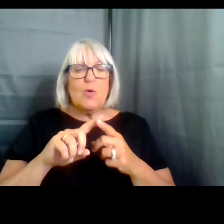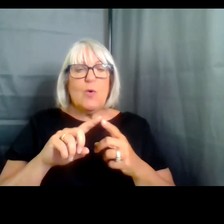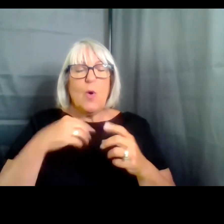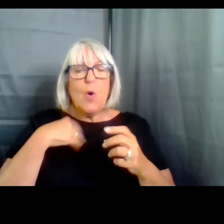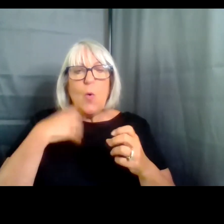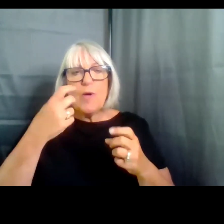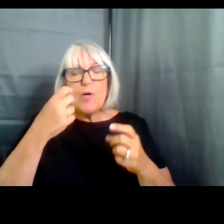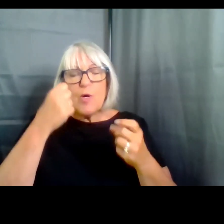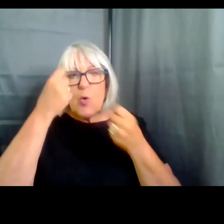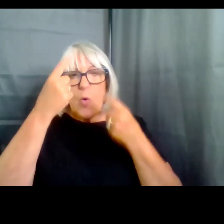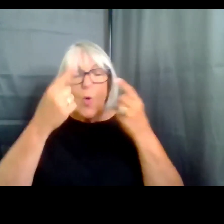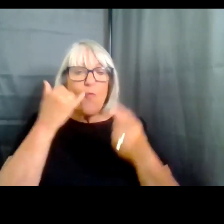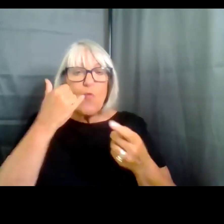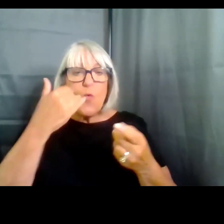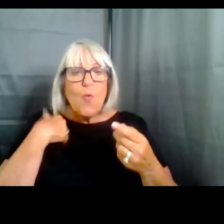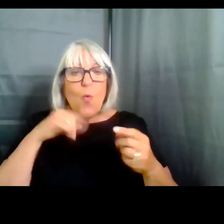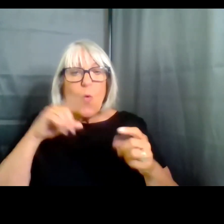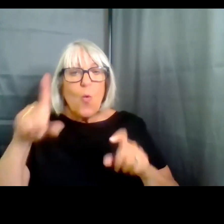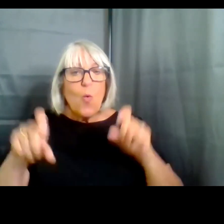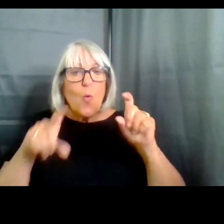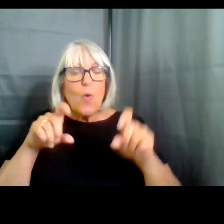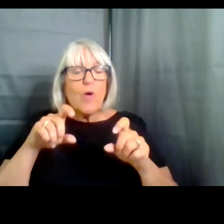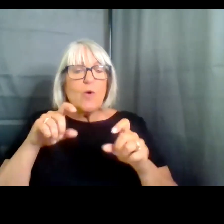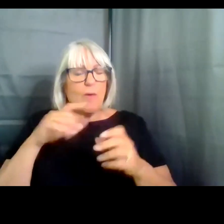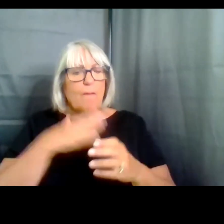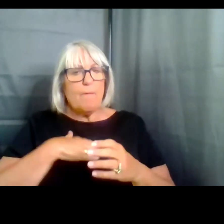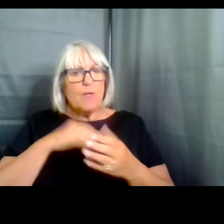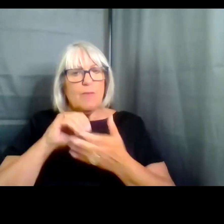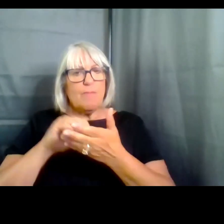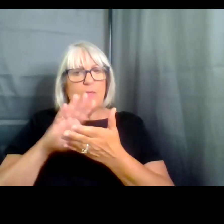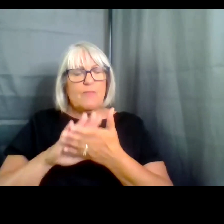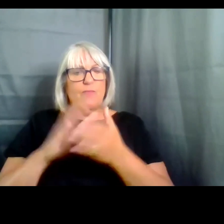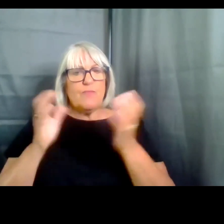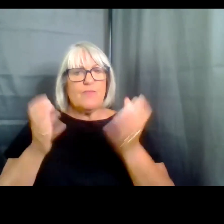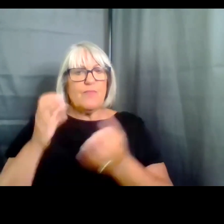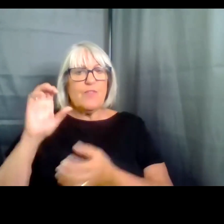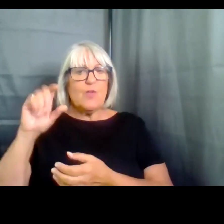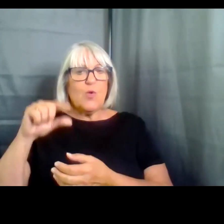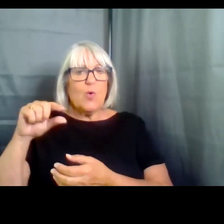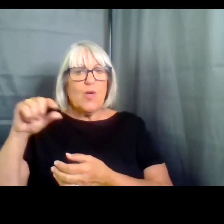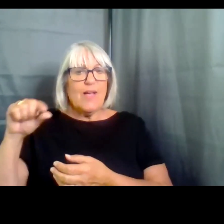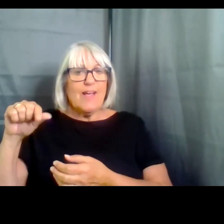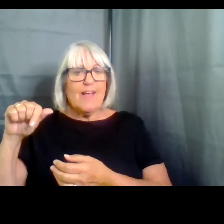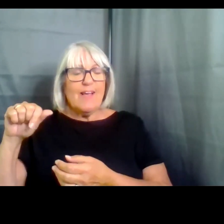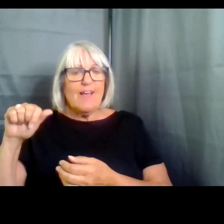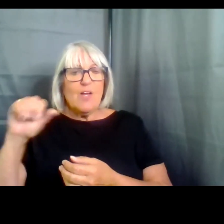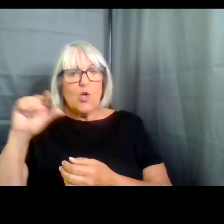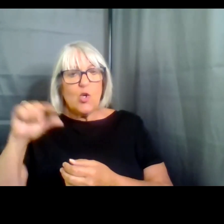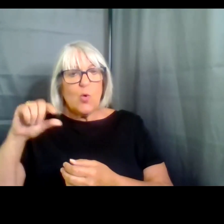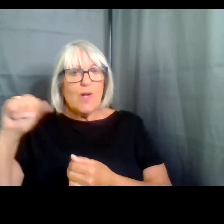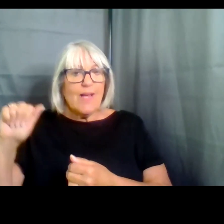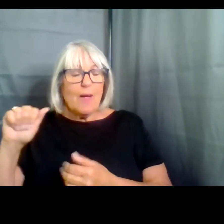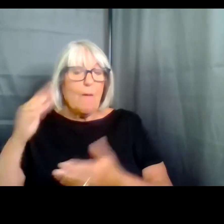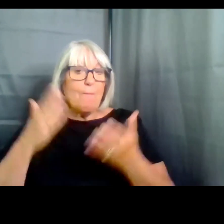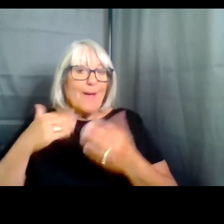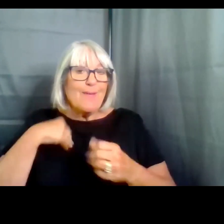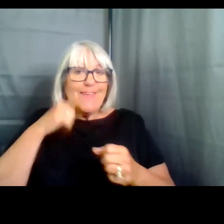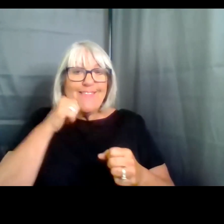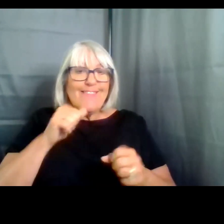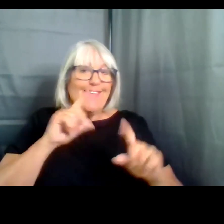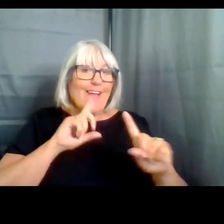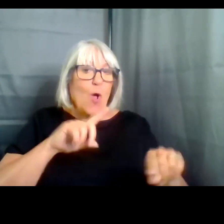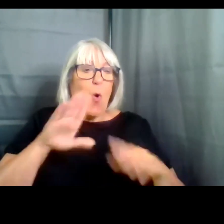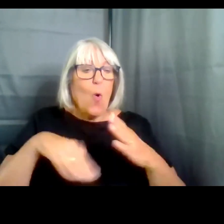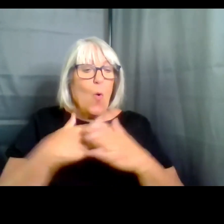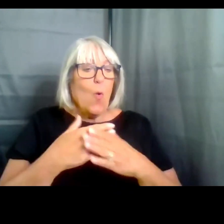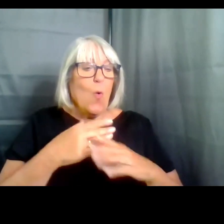please submit any questions into the Q&A. While we may not have the time and opportunity to address all of the questions, we will certainly review them